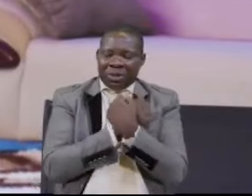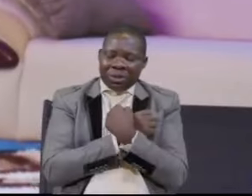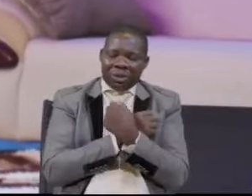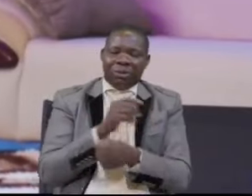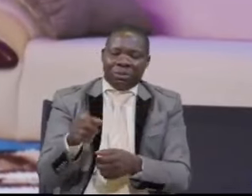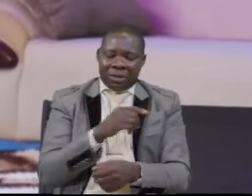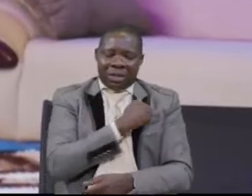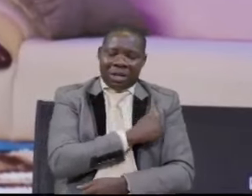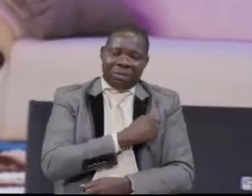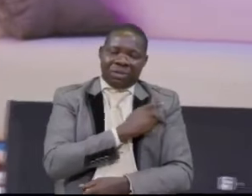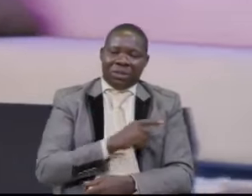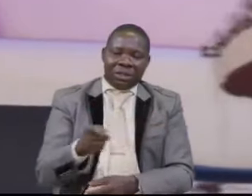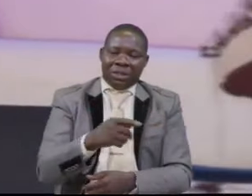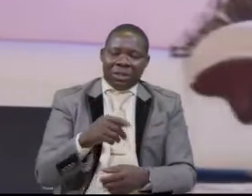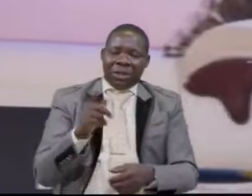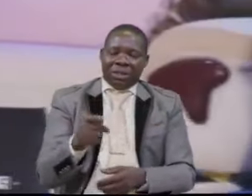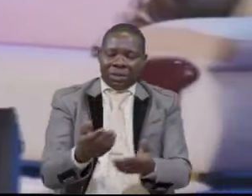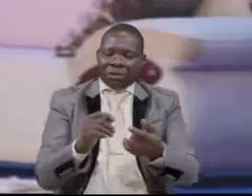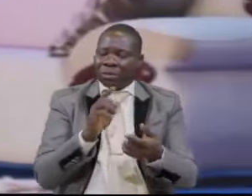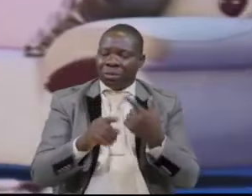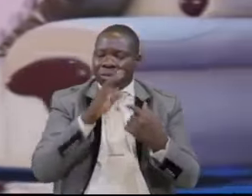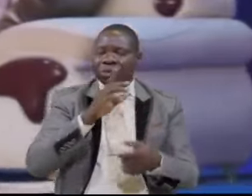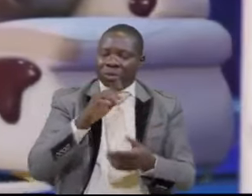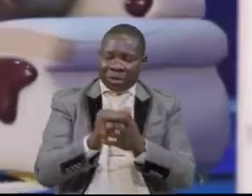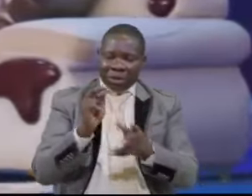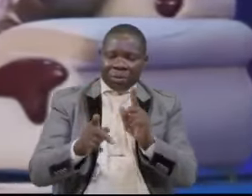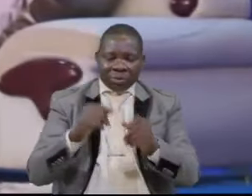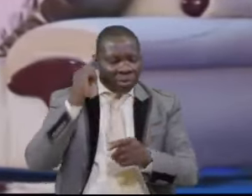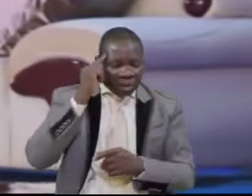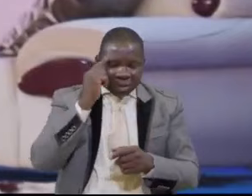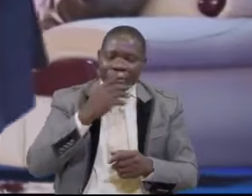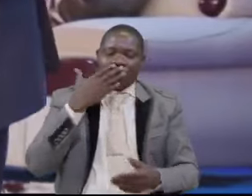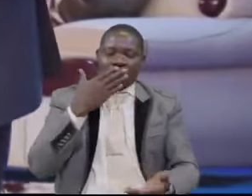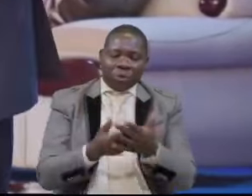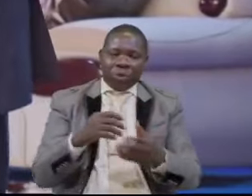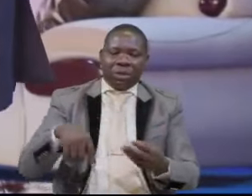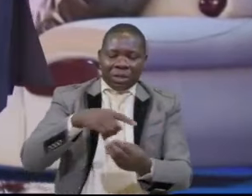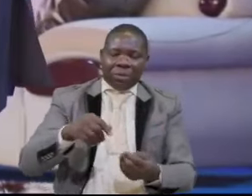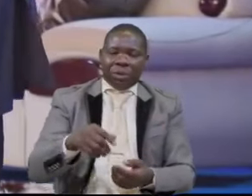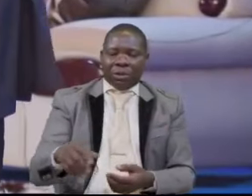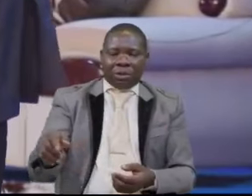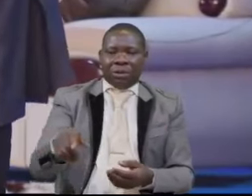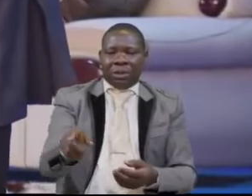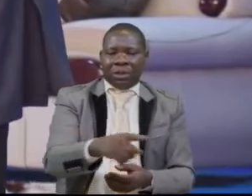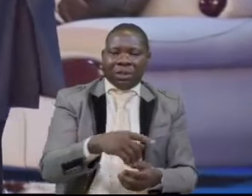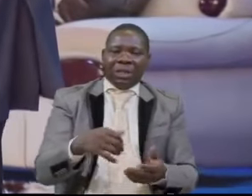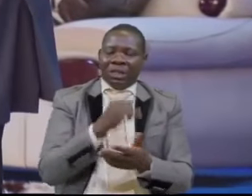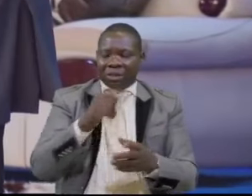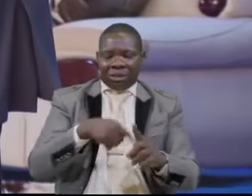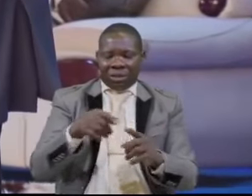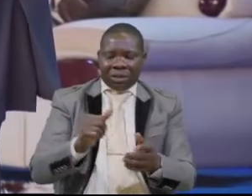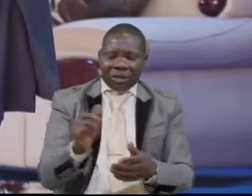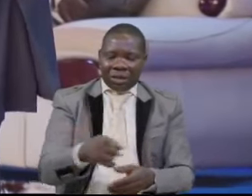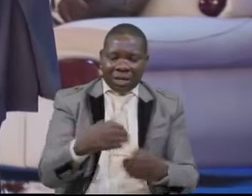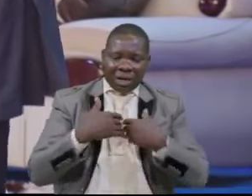thinking well of them. They say it's when they live like that, when they have that they have peace of mind, and eventually they